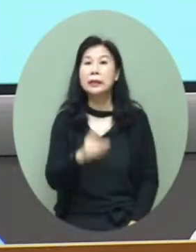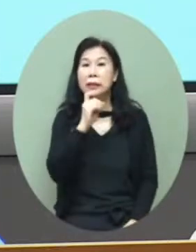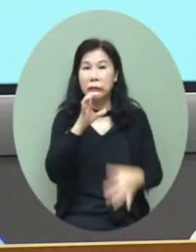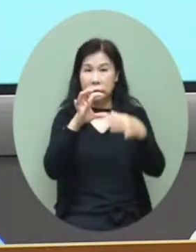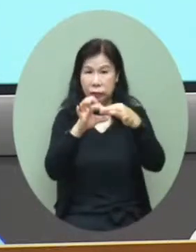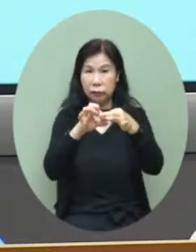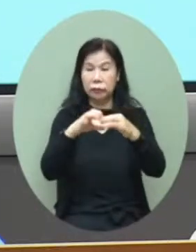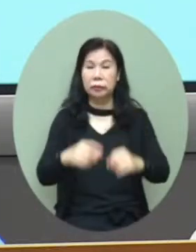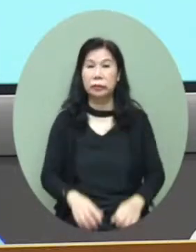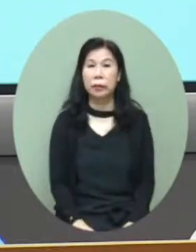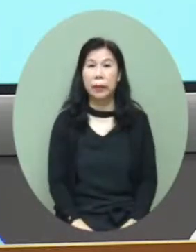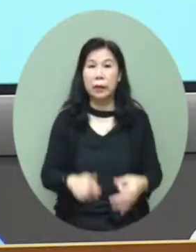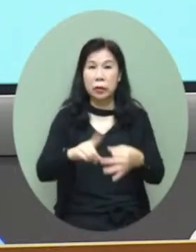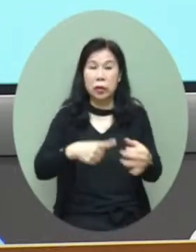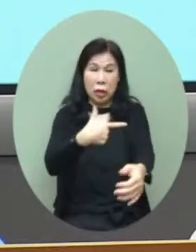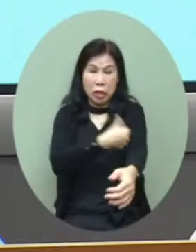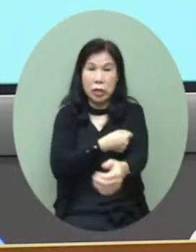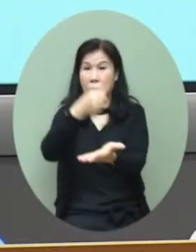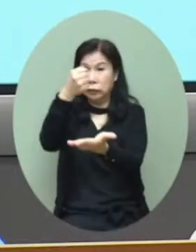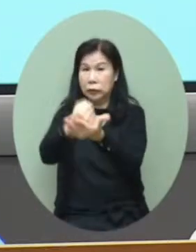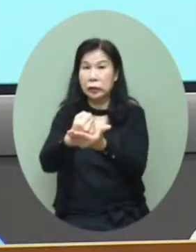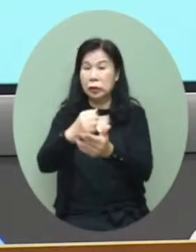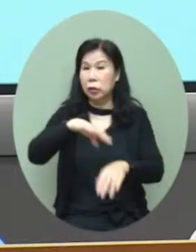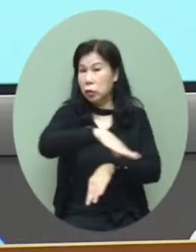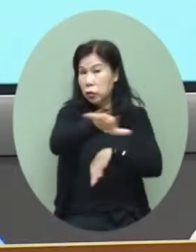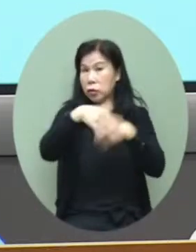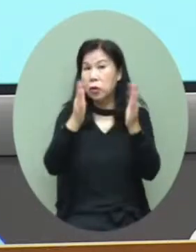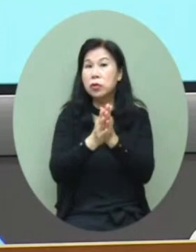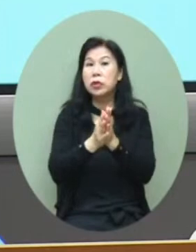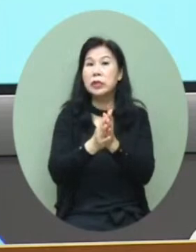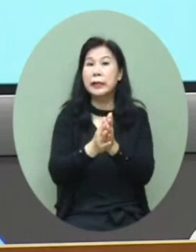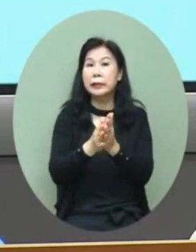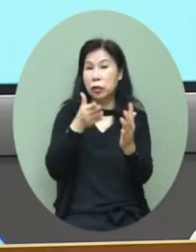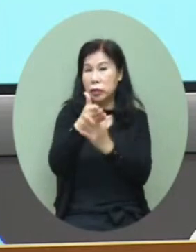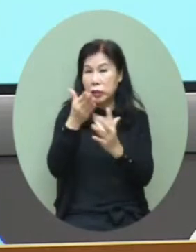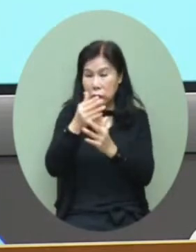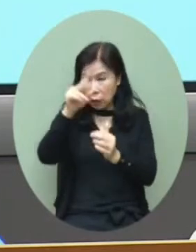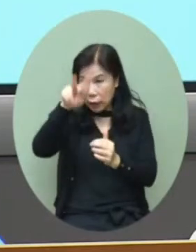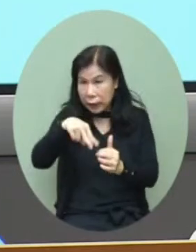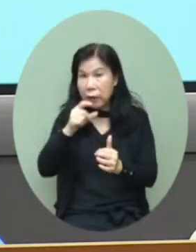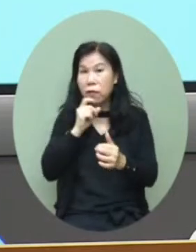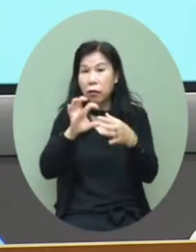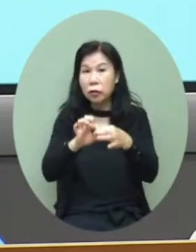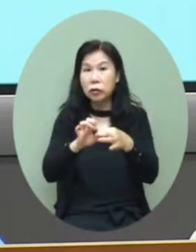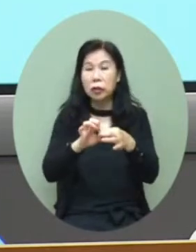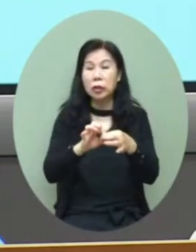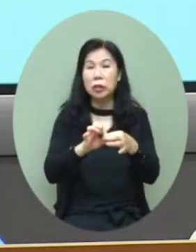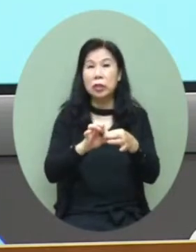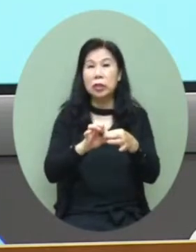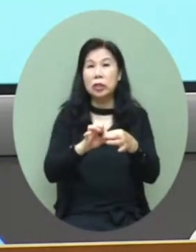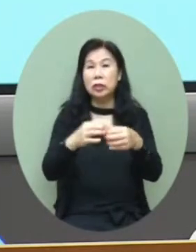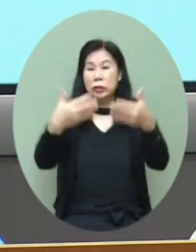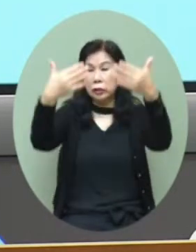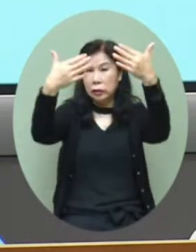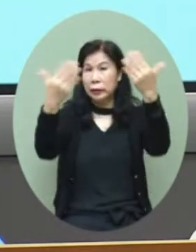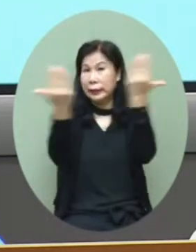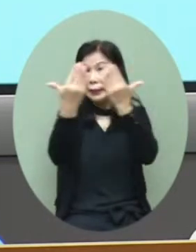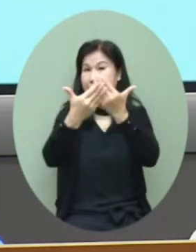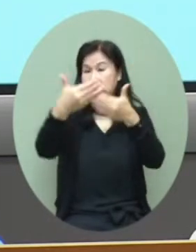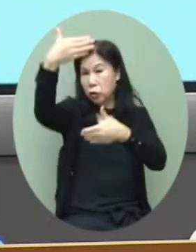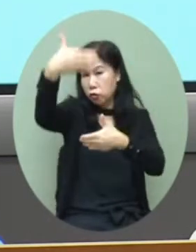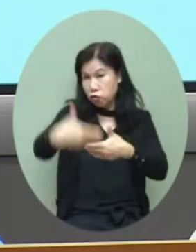place of public entertainment, party rooms, beauty parlors, clubhouse, night clubs,